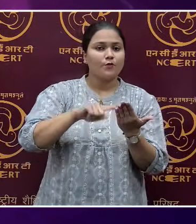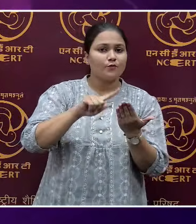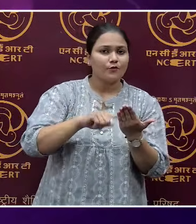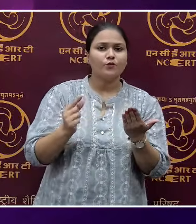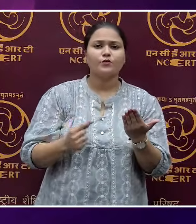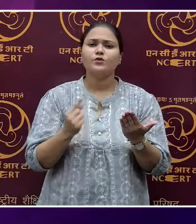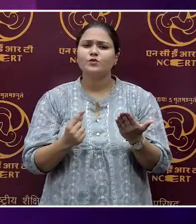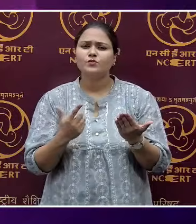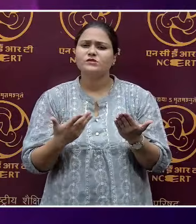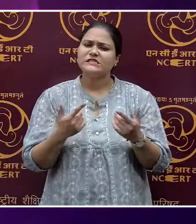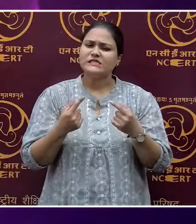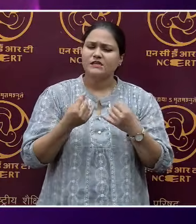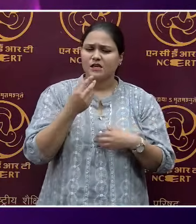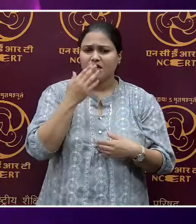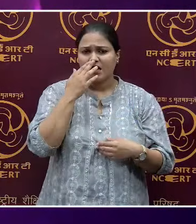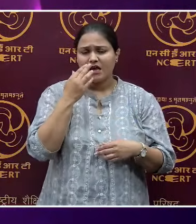easily,